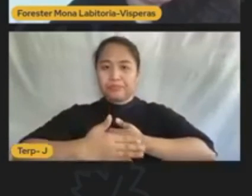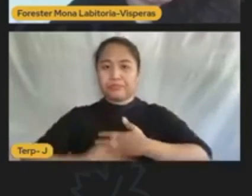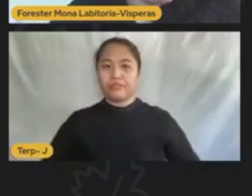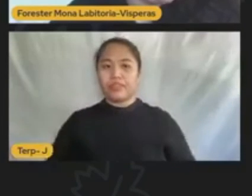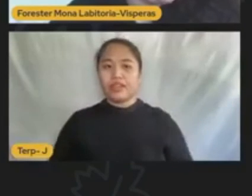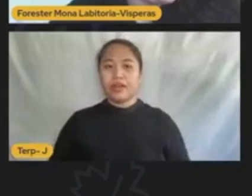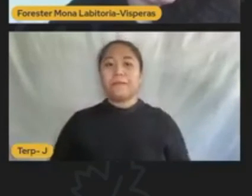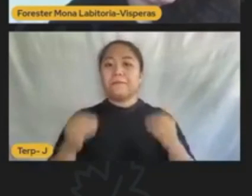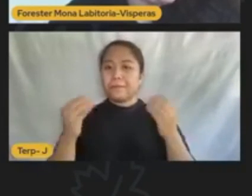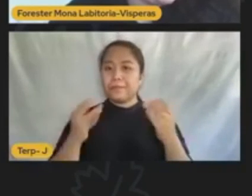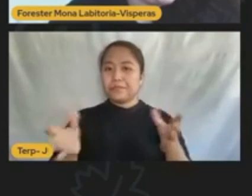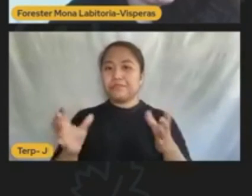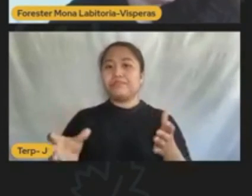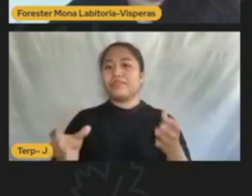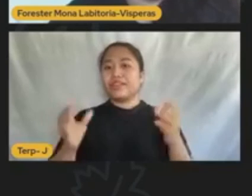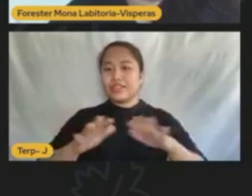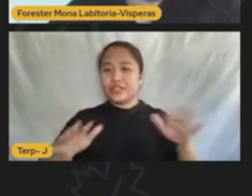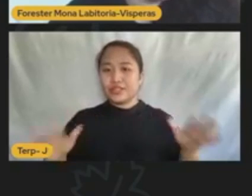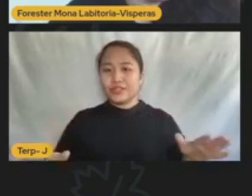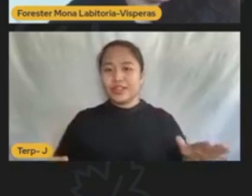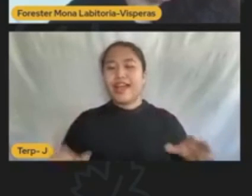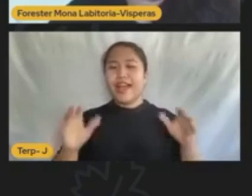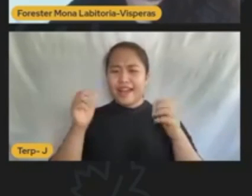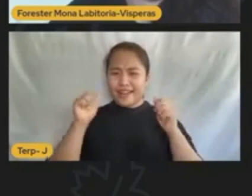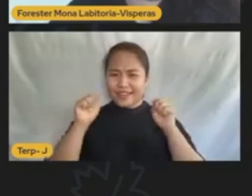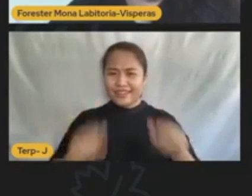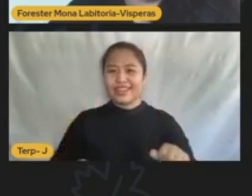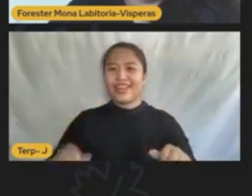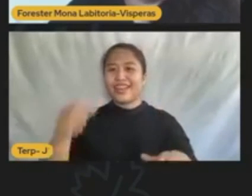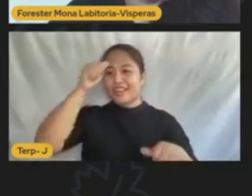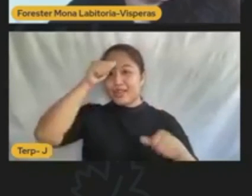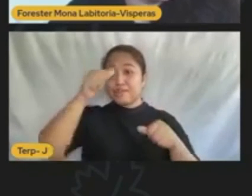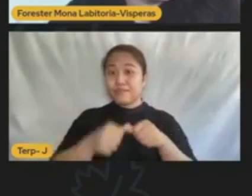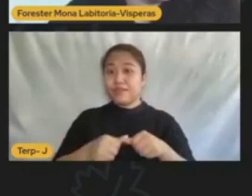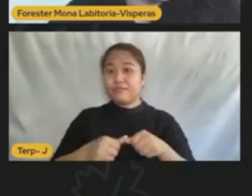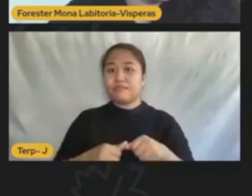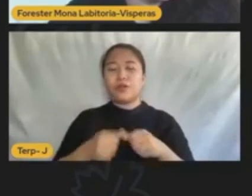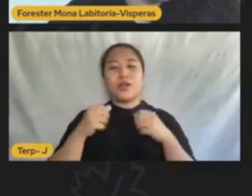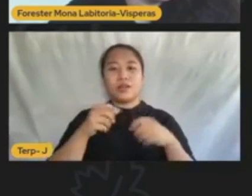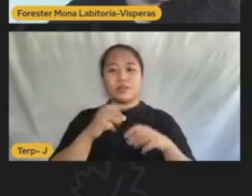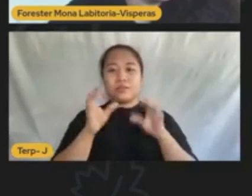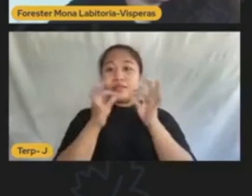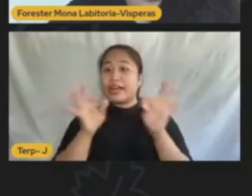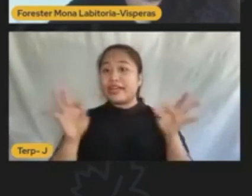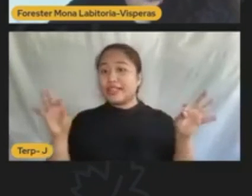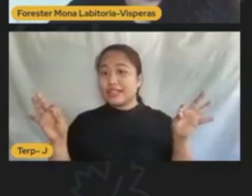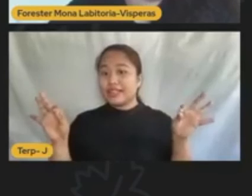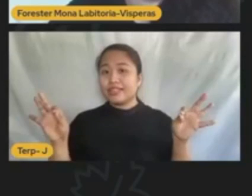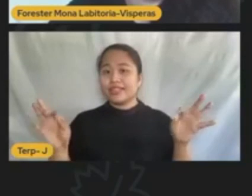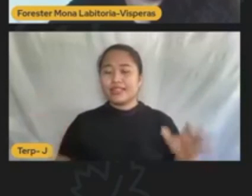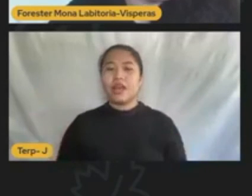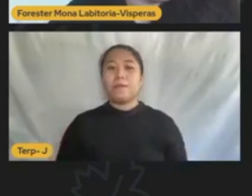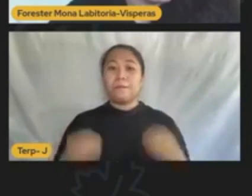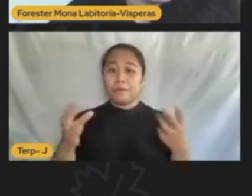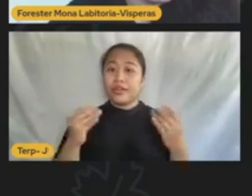lines, who are artistas, di ba? Meron yun sagli yata yung isa. Then, a lot of them have finished